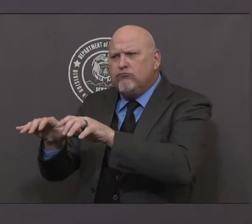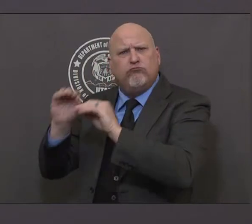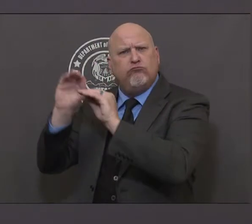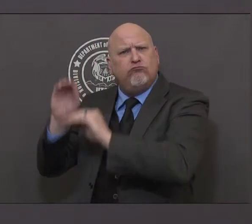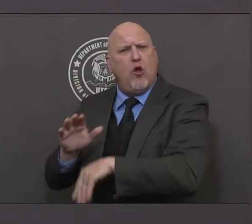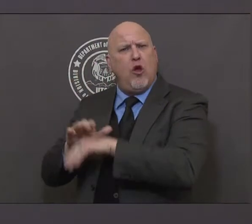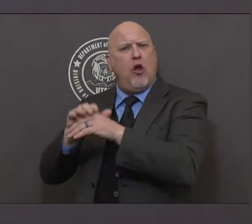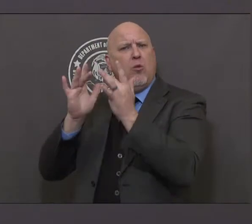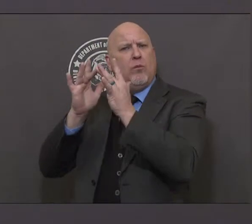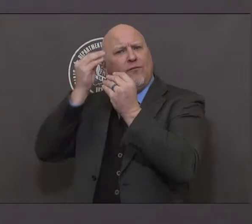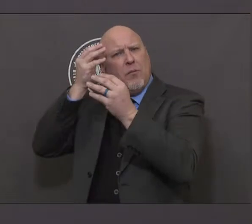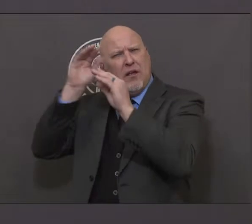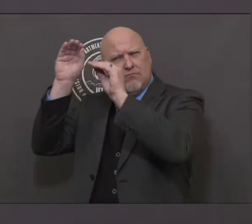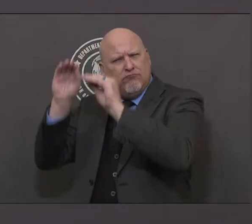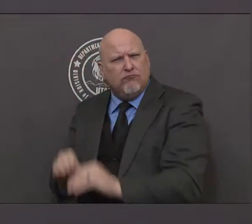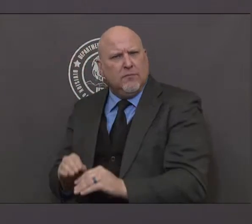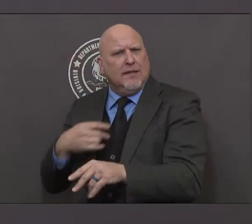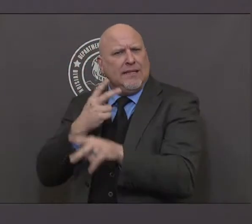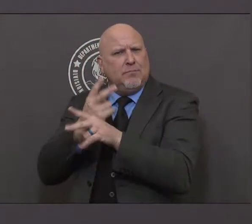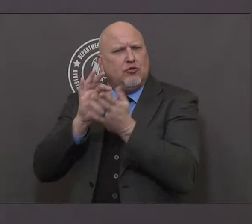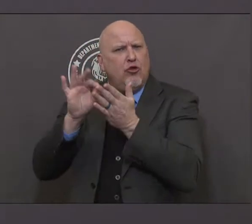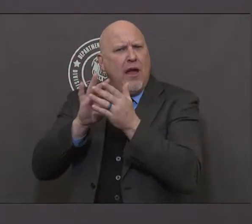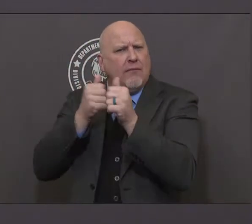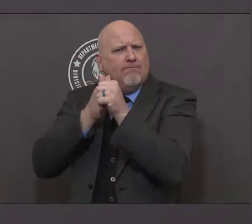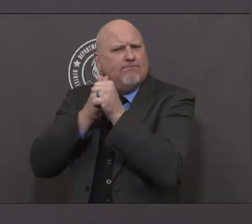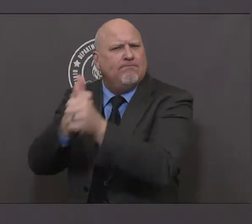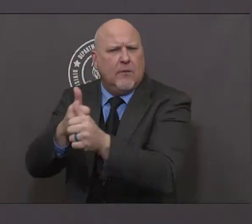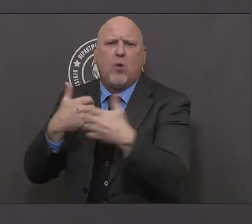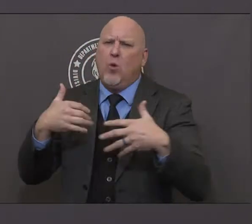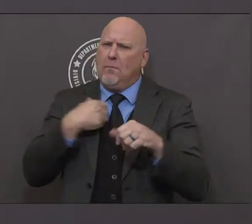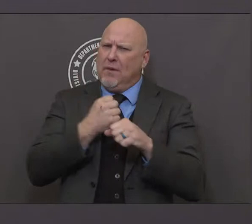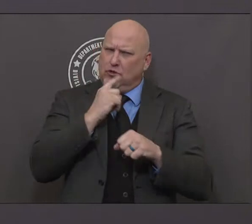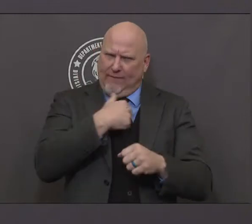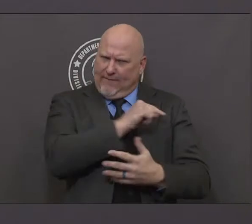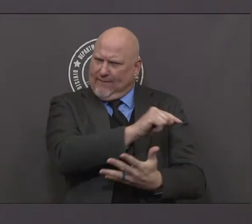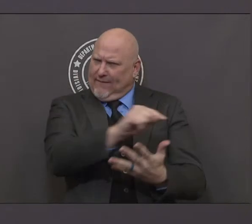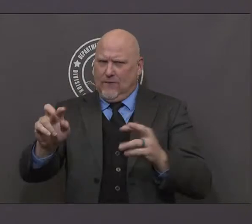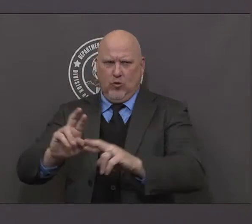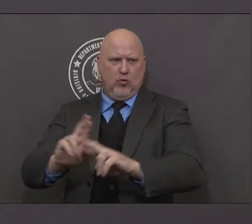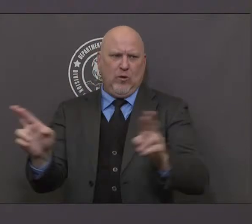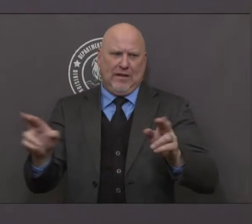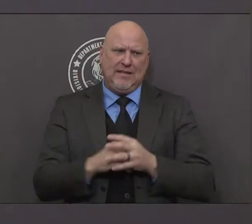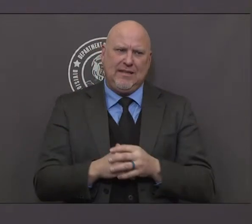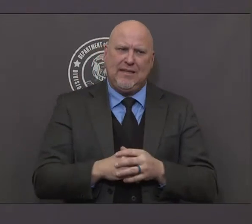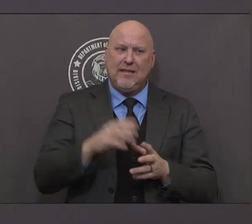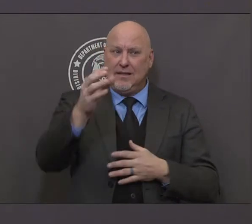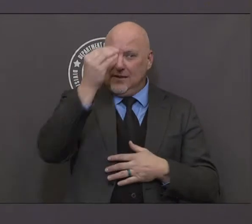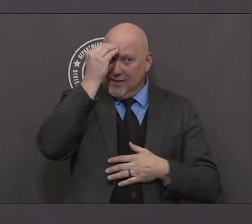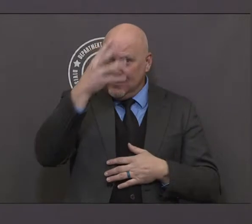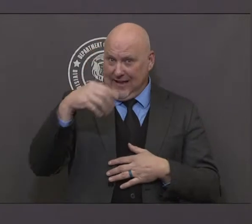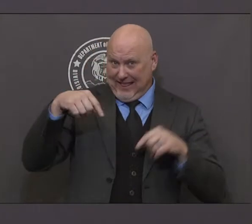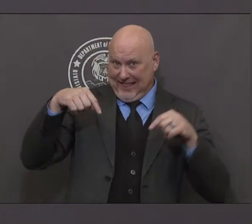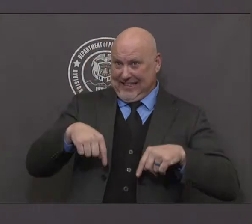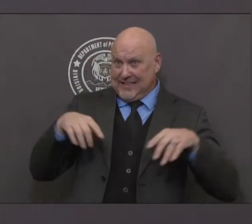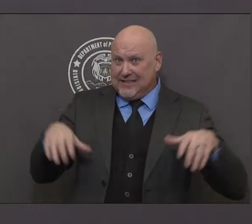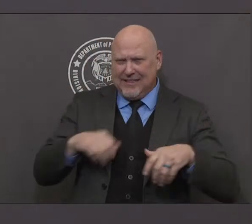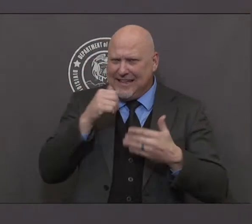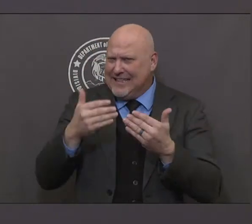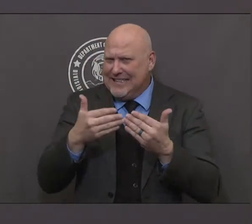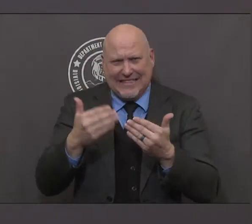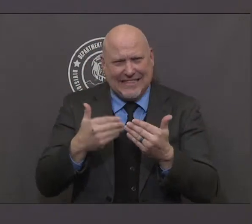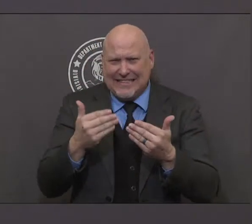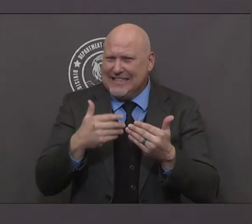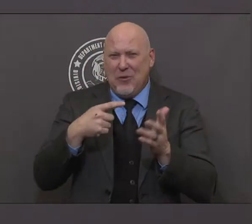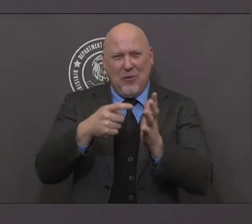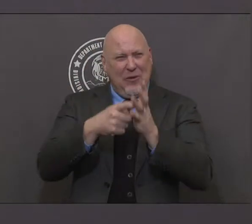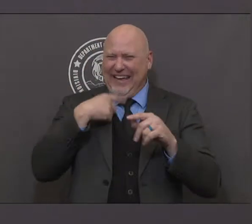Now, this effort is going to require many, many hands, more hands than we can just hire, and we will